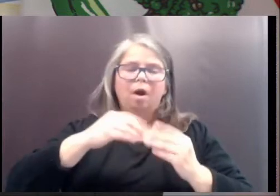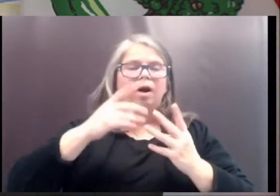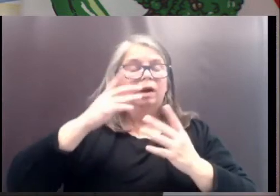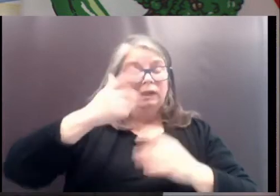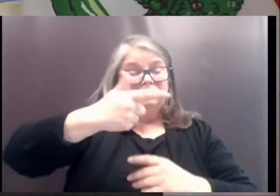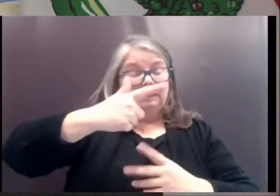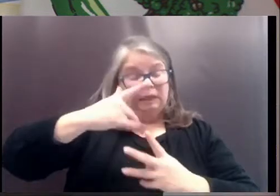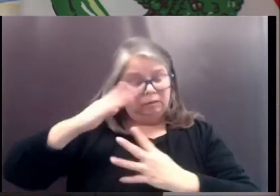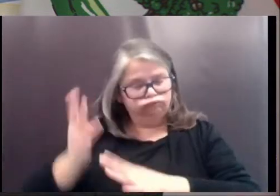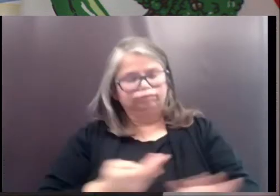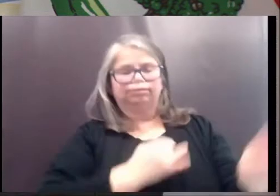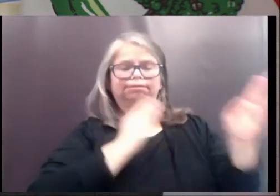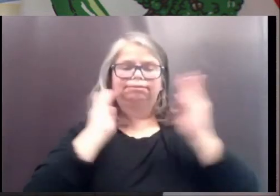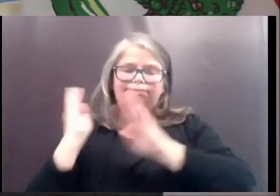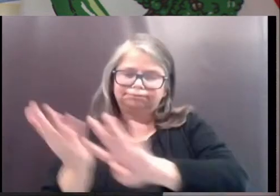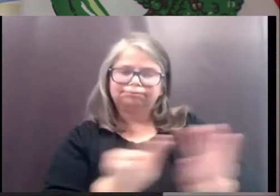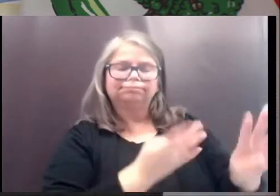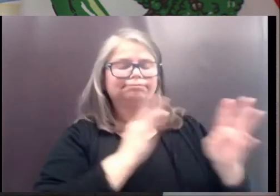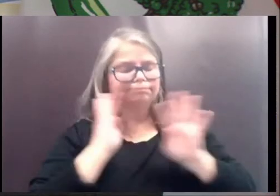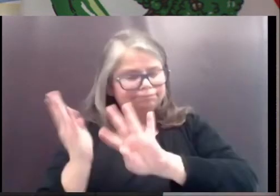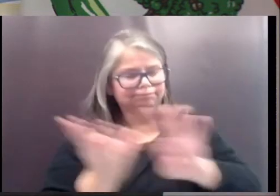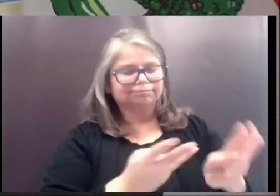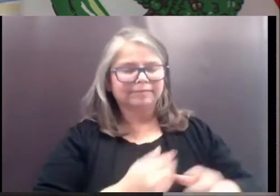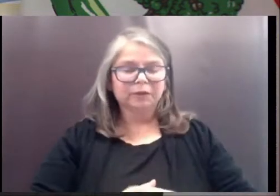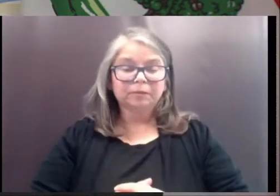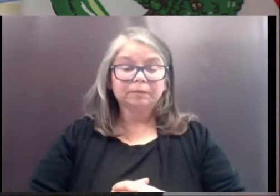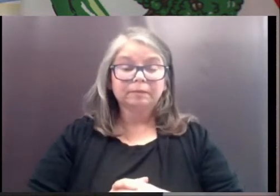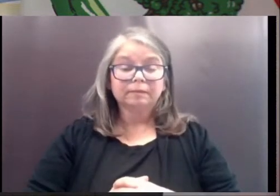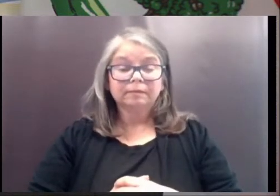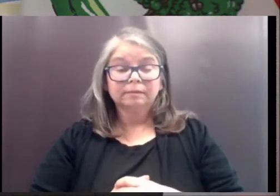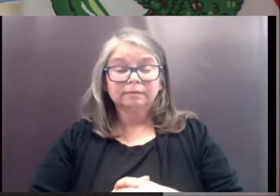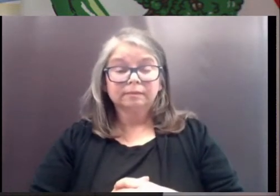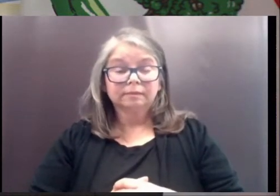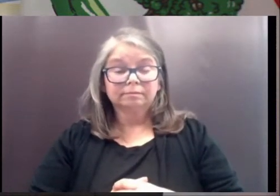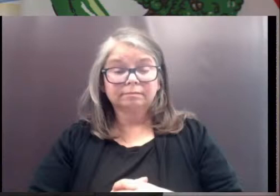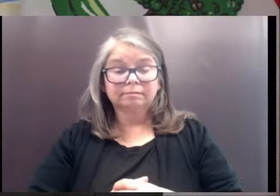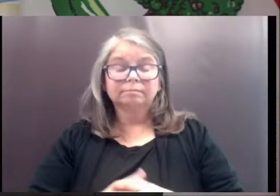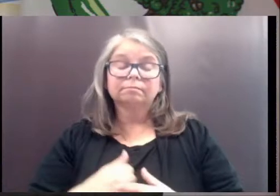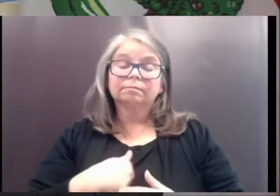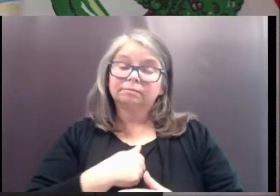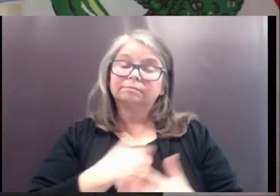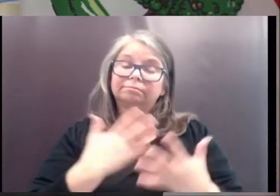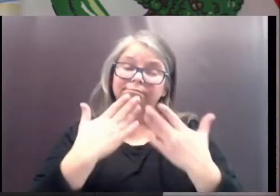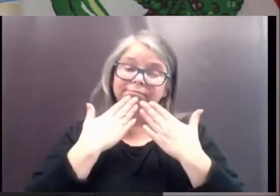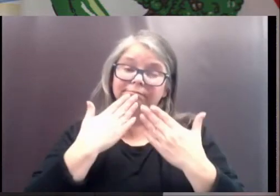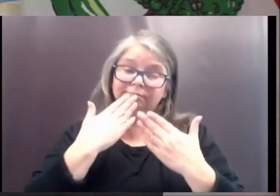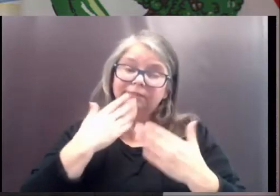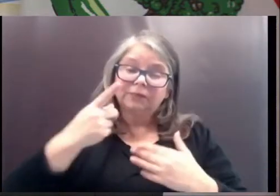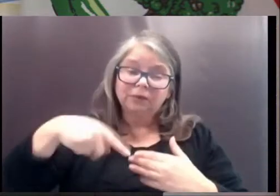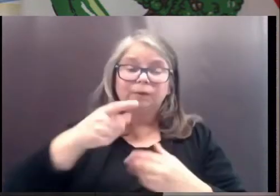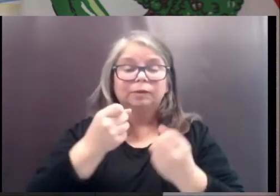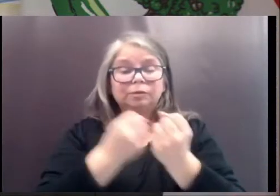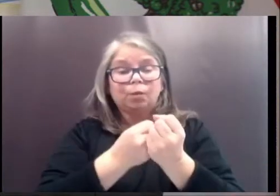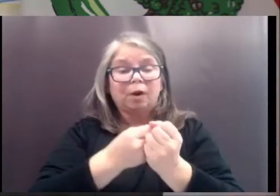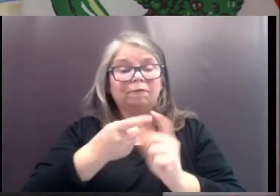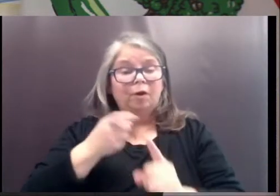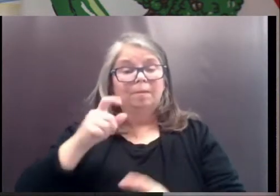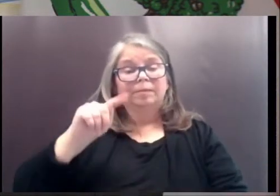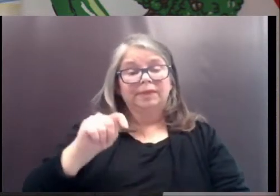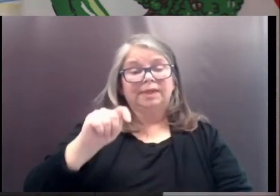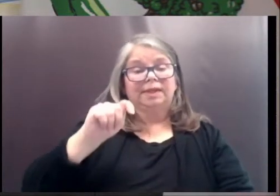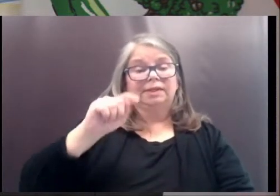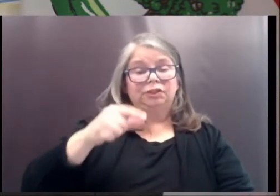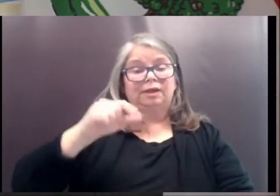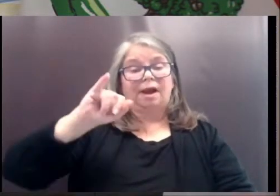control. But we appreciated all the support from both TIE and the Charlottetown City Police and others